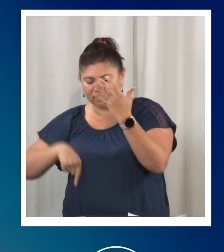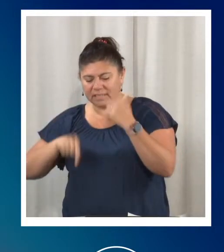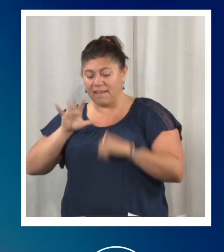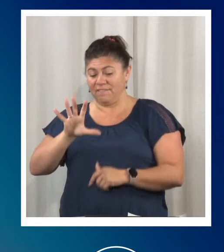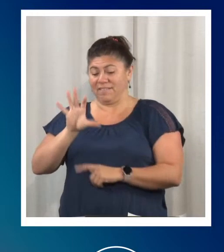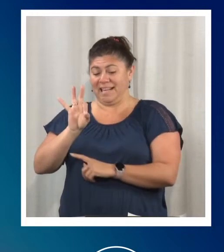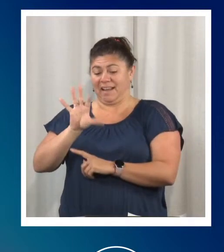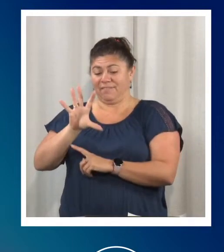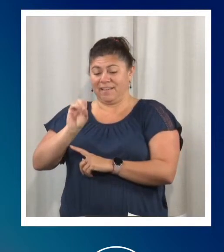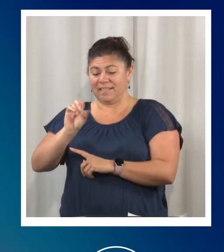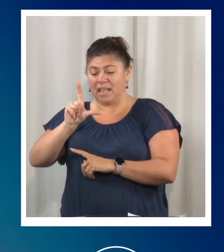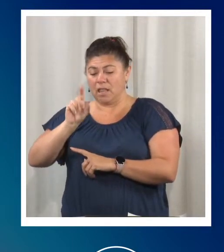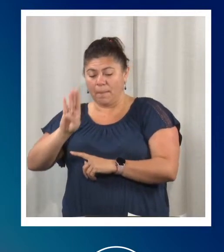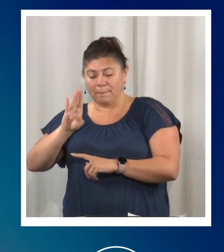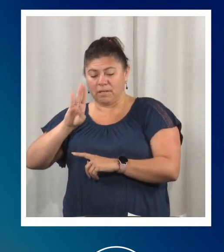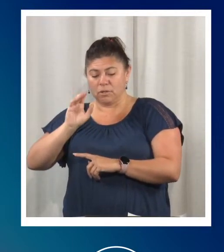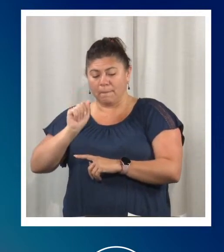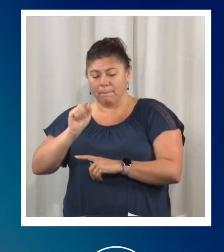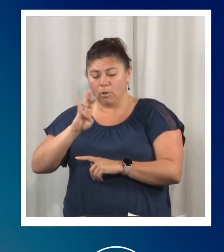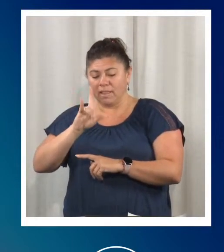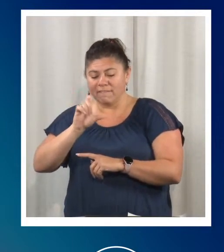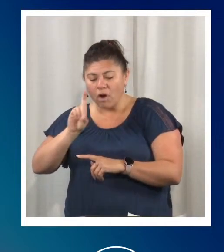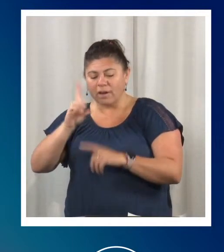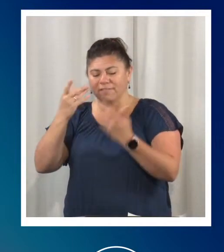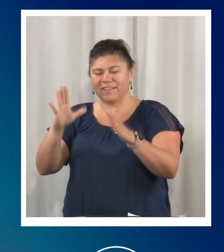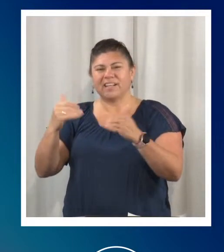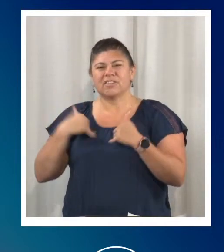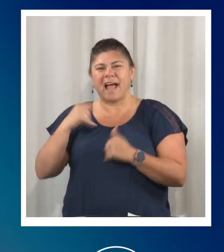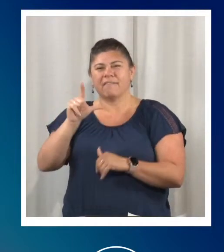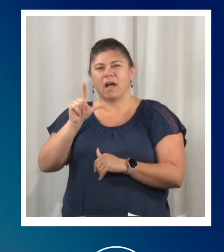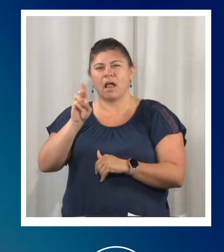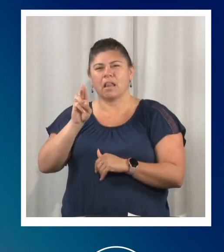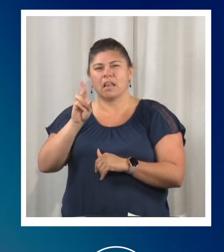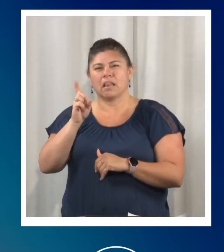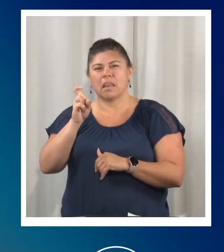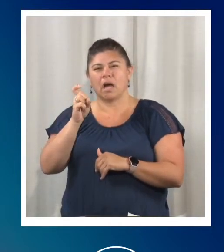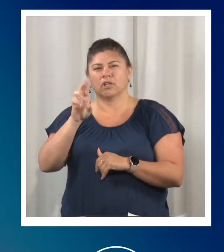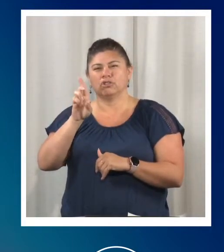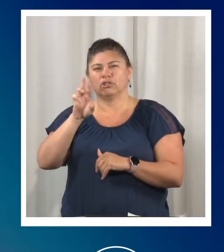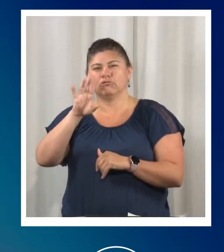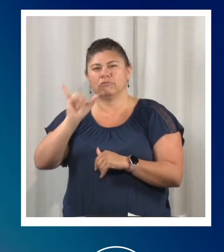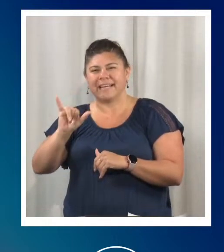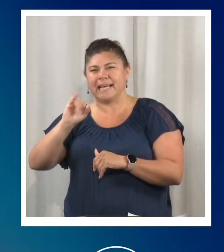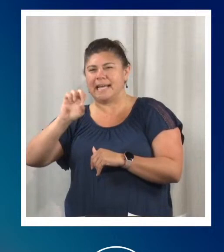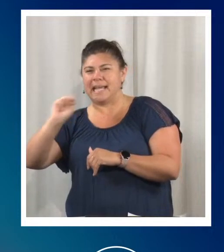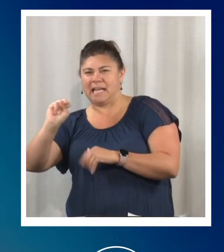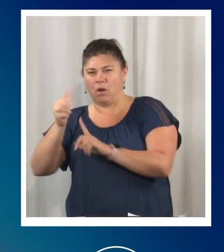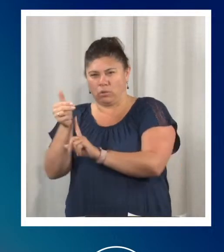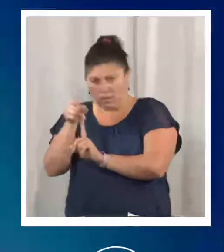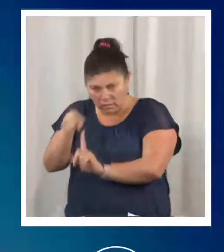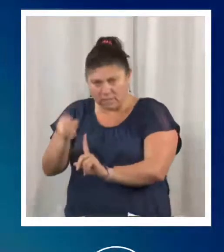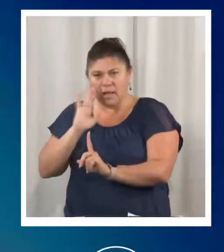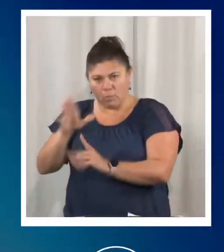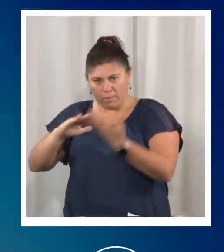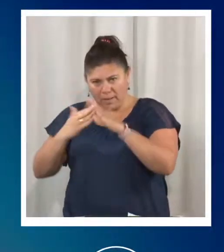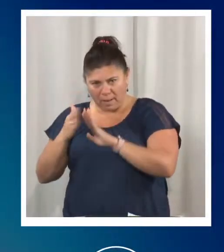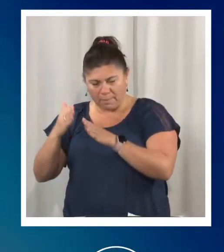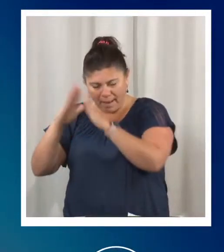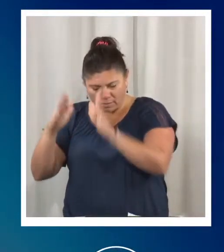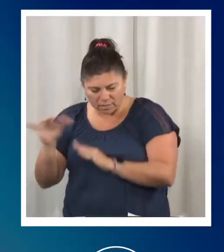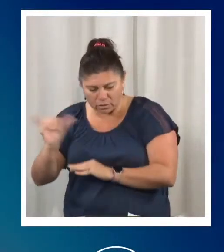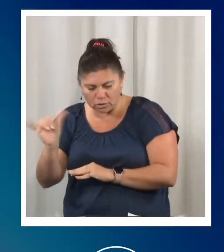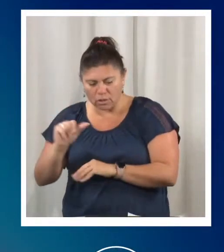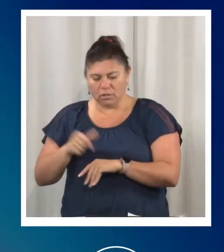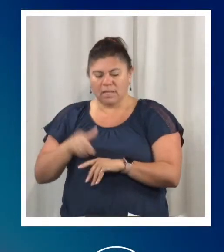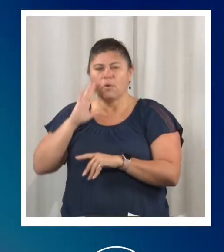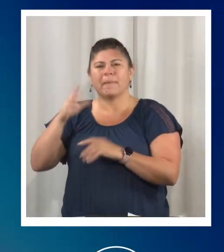youth shelter, and our on-site storage location. There'll be about 60 places to store things there for people engaging